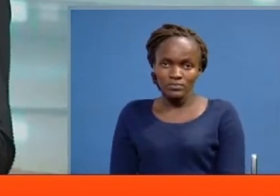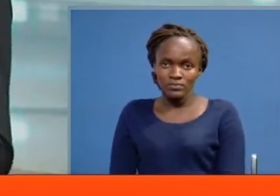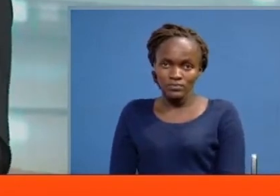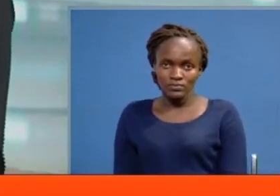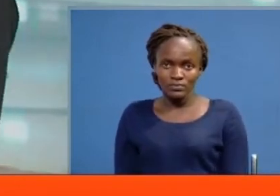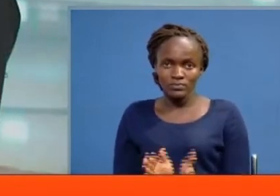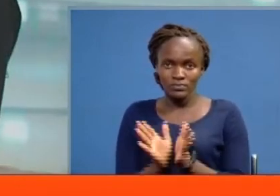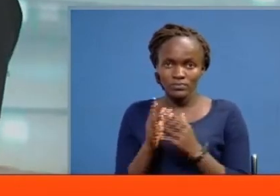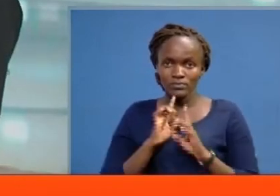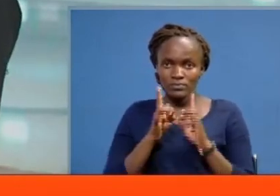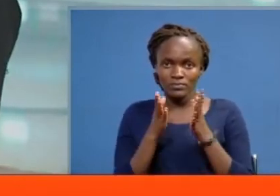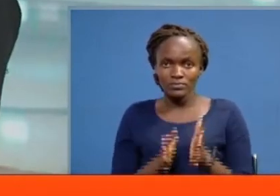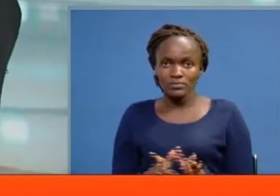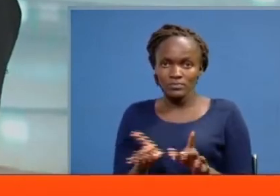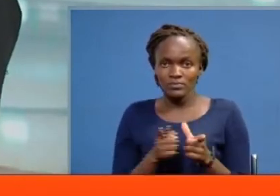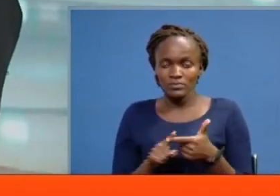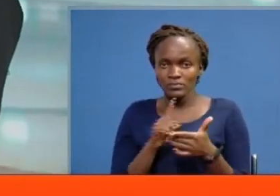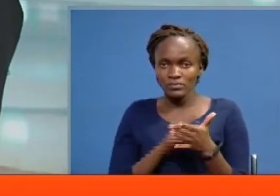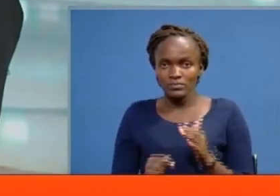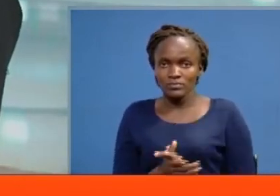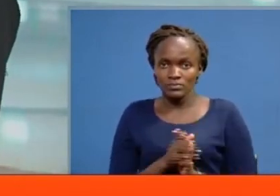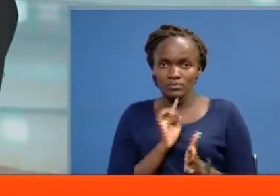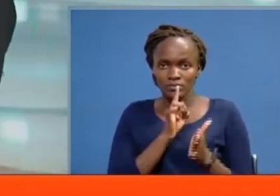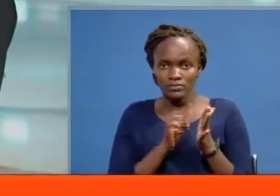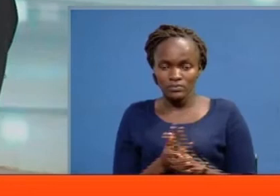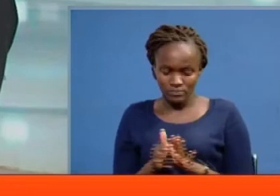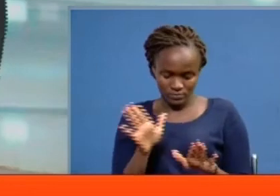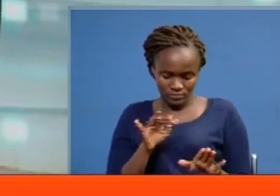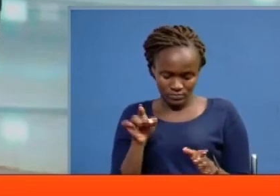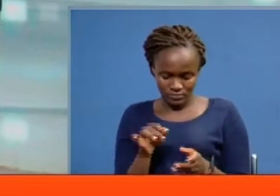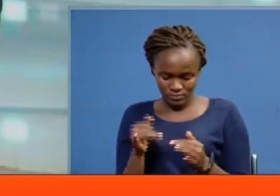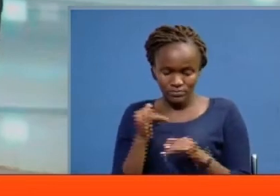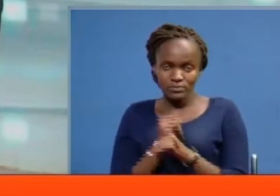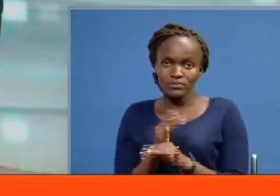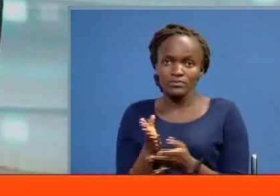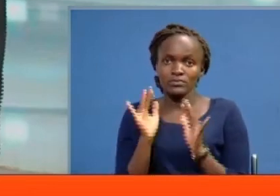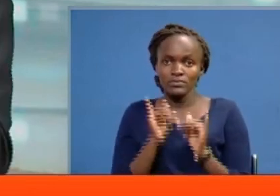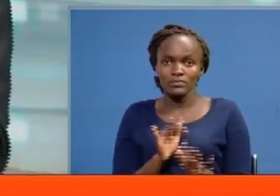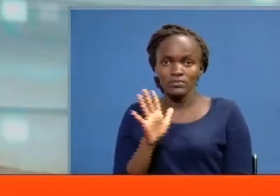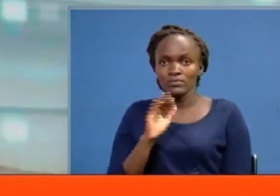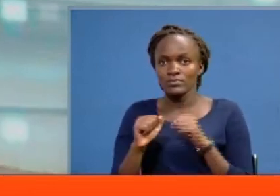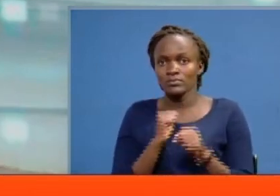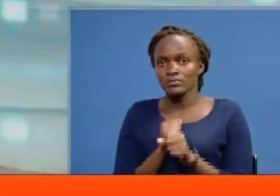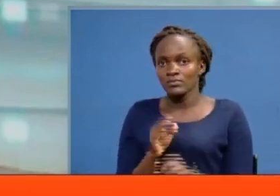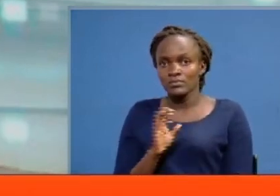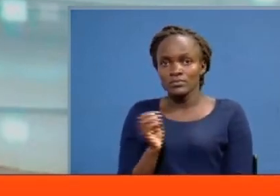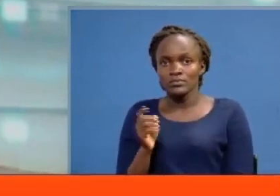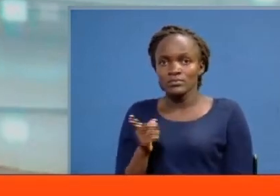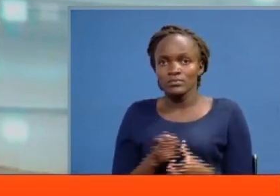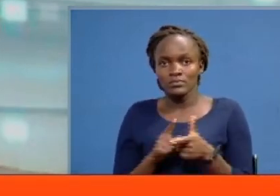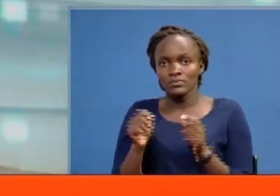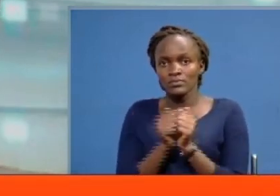public speakers and all, where they say, in this particular job, don't stay for more than 5 years, don't stay for more than 10